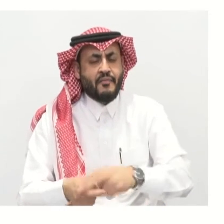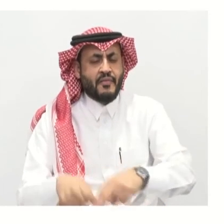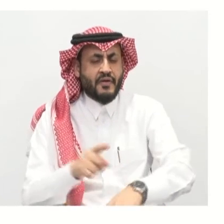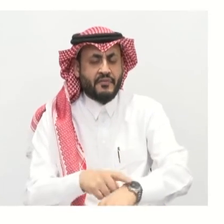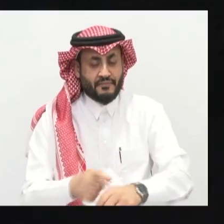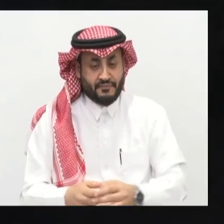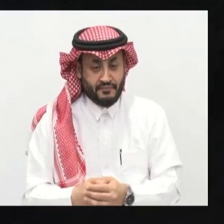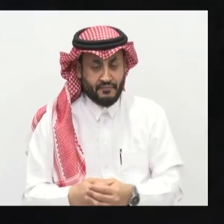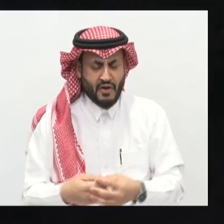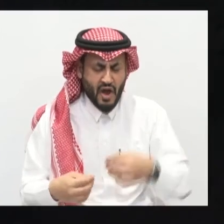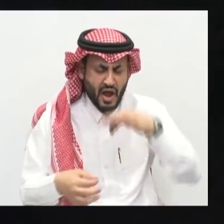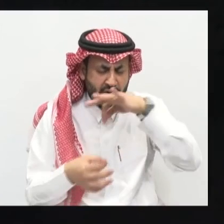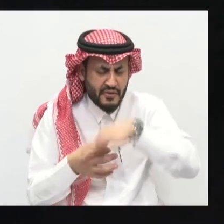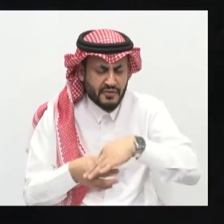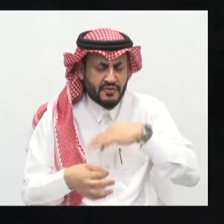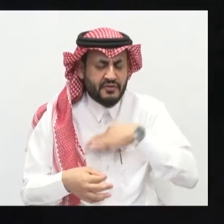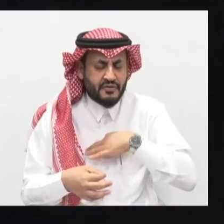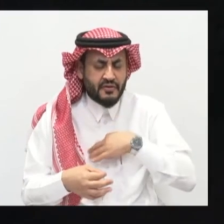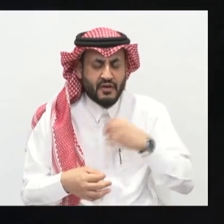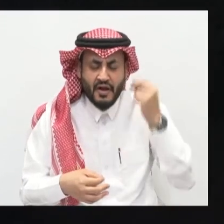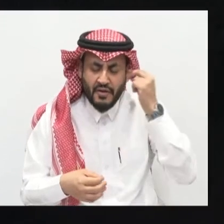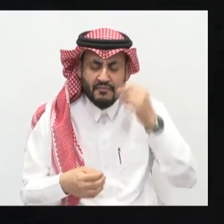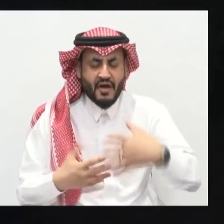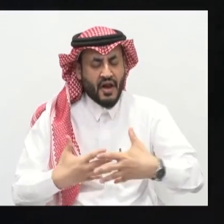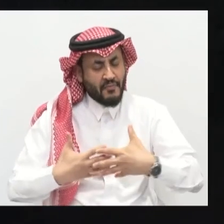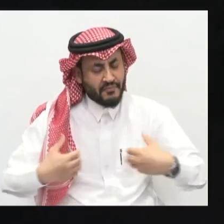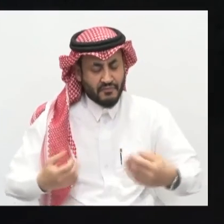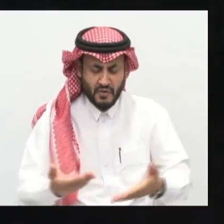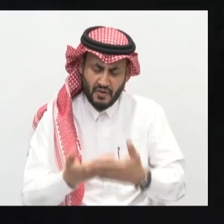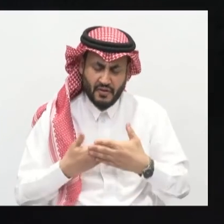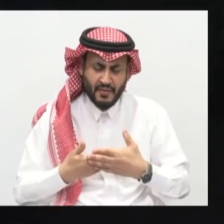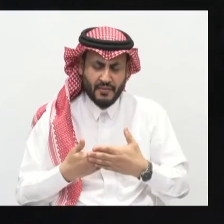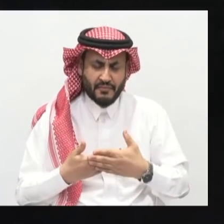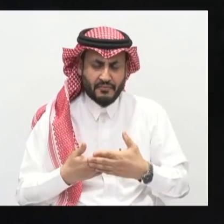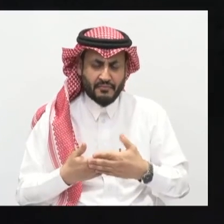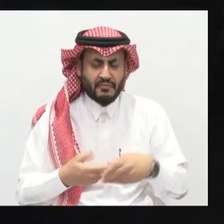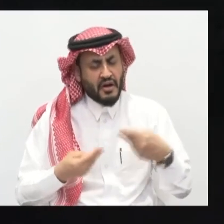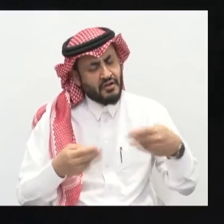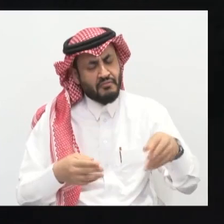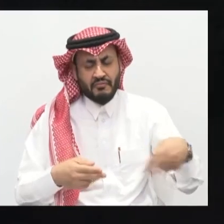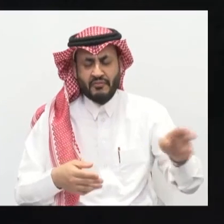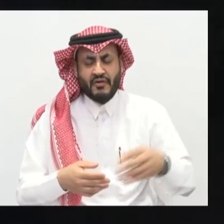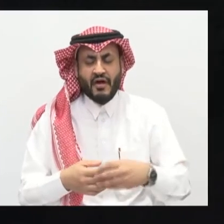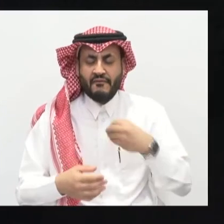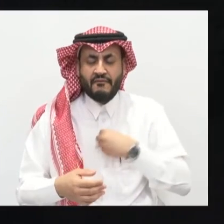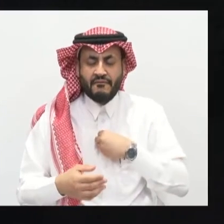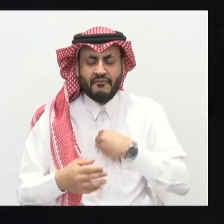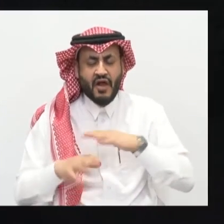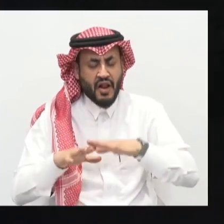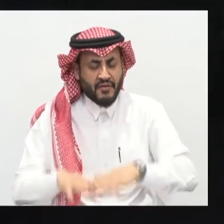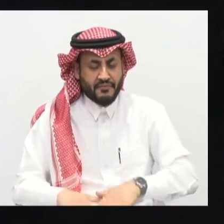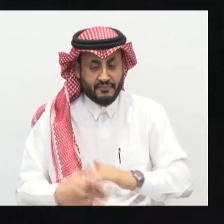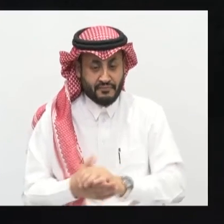So deep down inside, if something good comes, you welcome it. If it goes away, you let it go. But do you